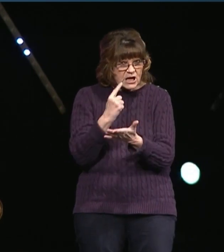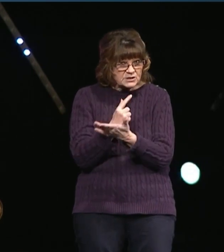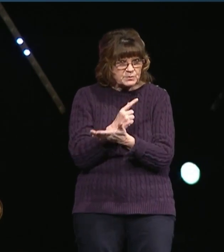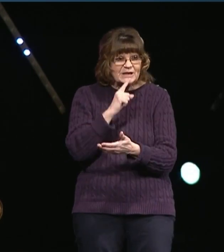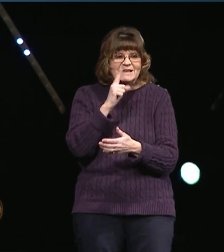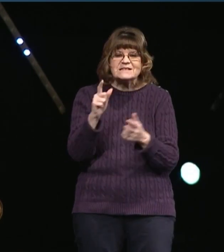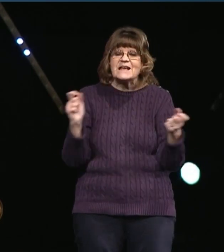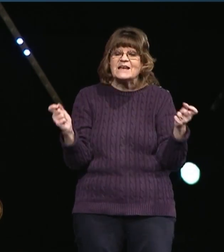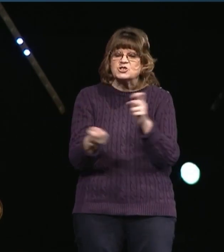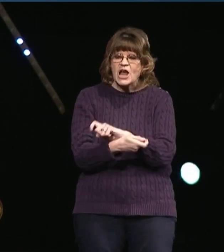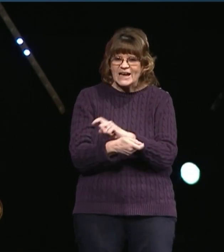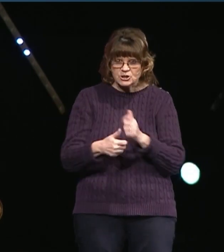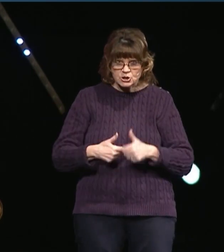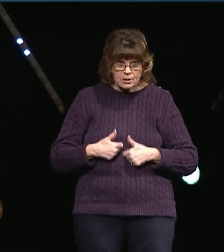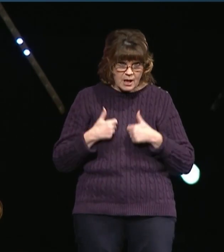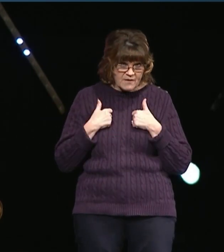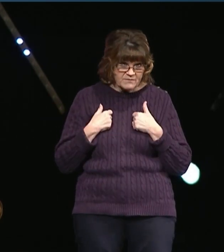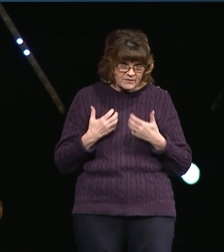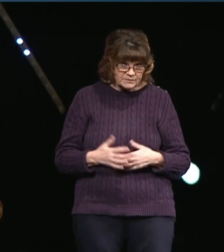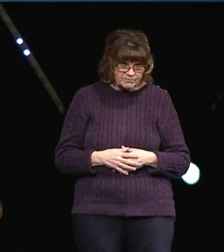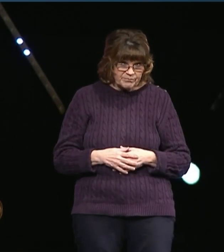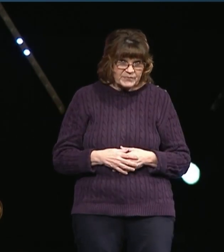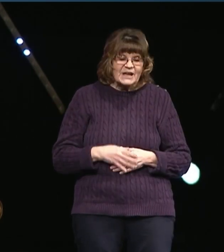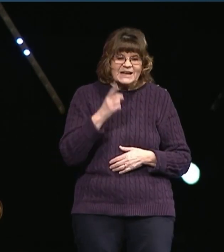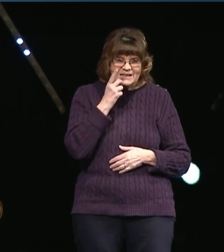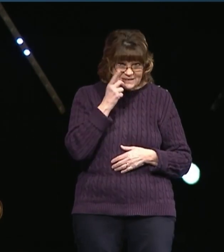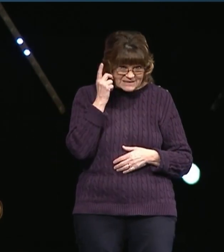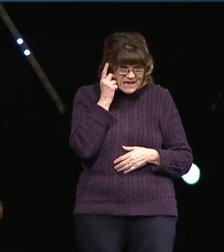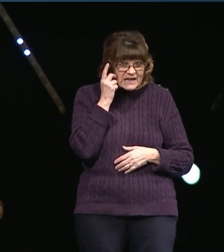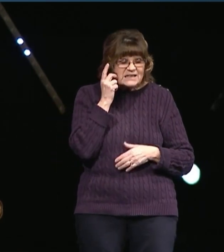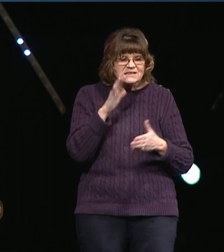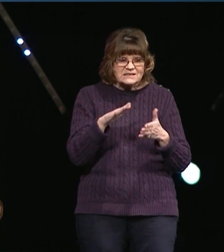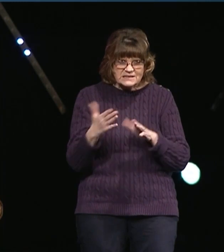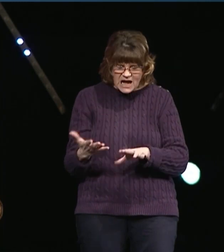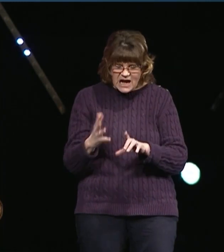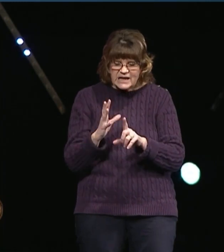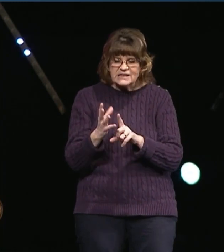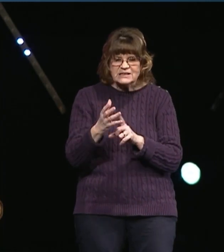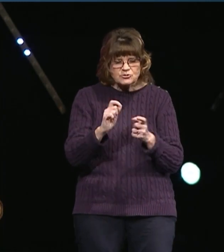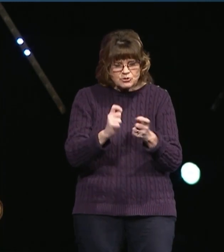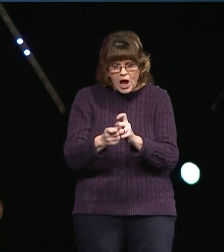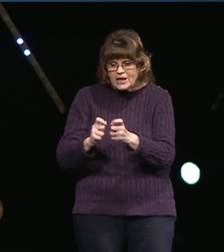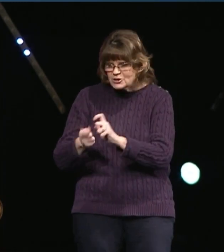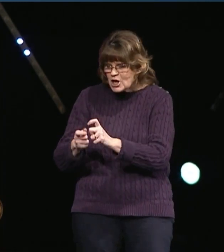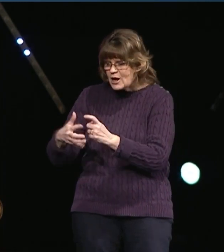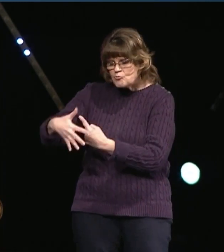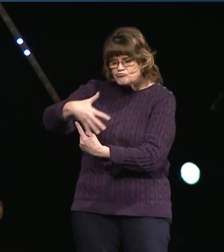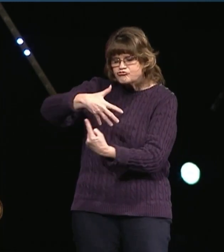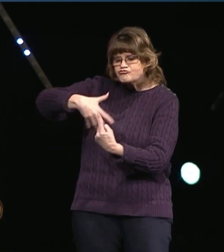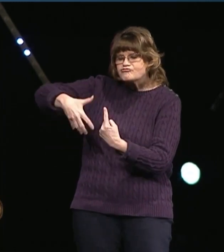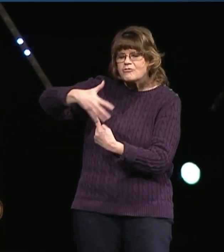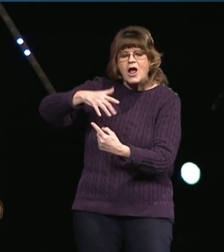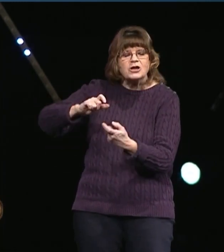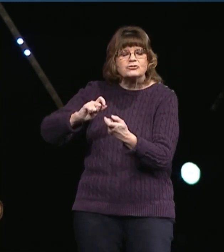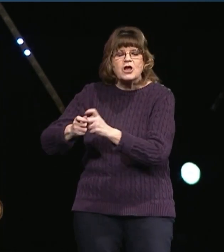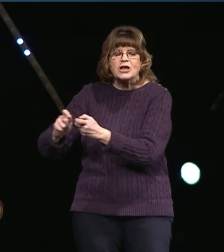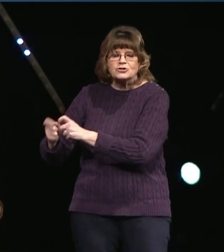changed life. Dennis died surrounded by lives that the Lord had used him to help change.